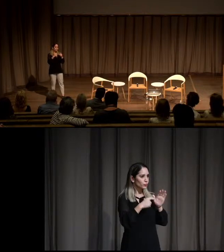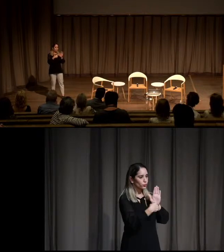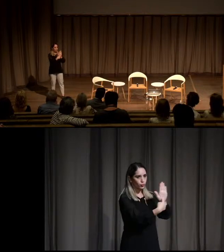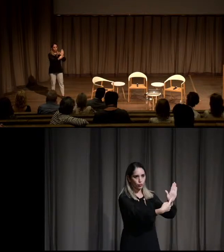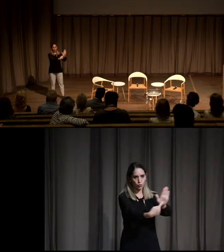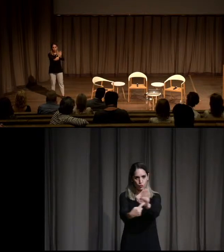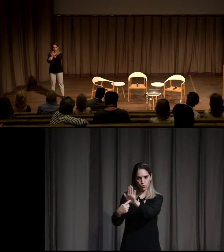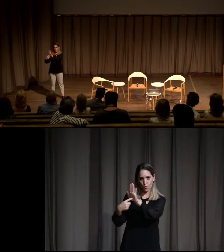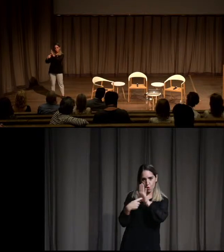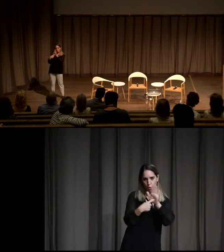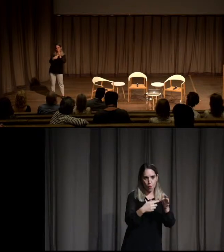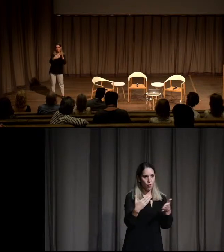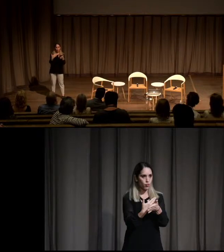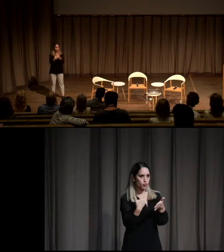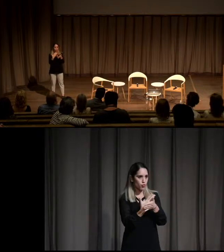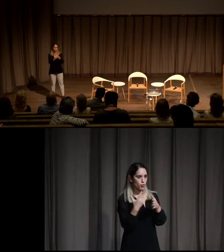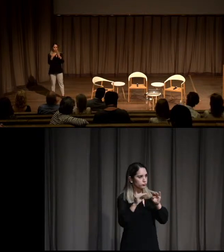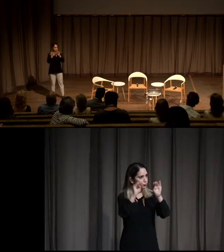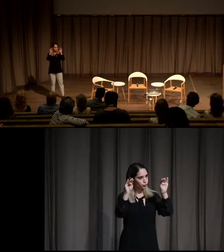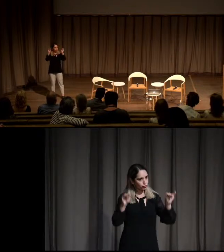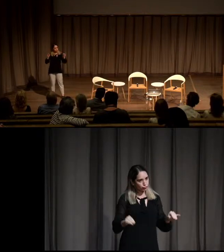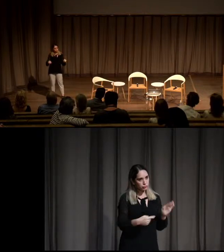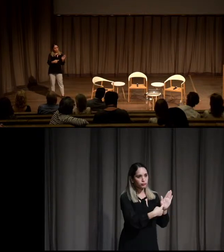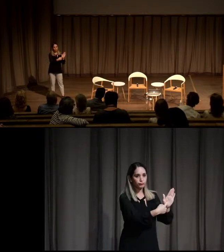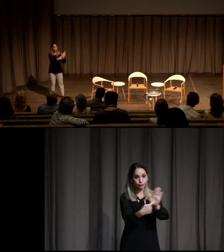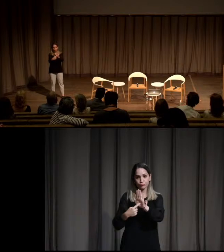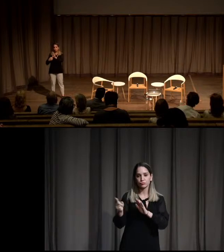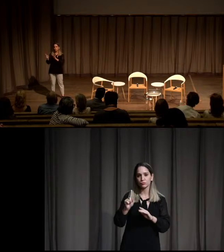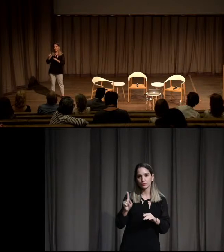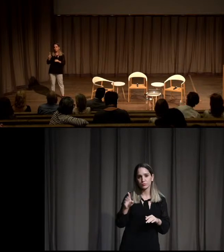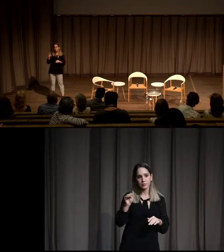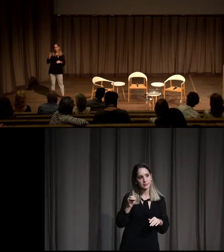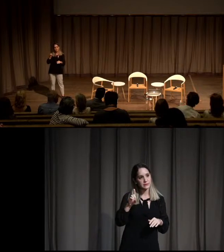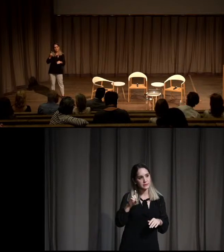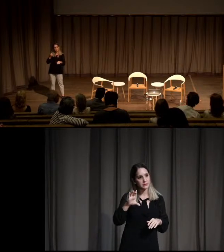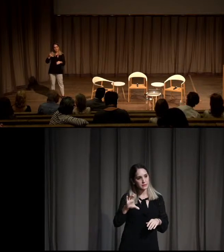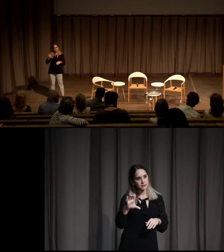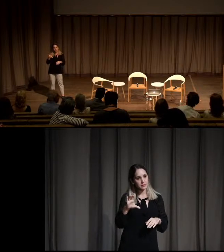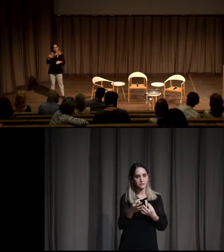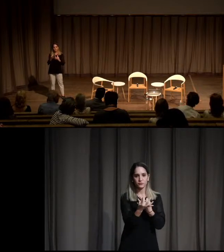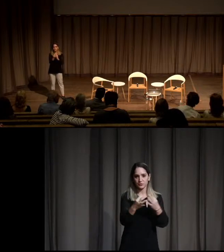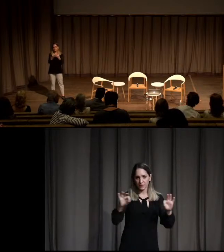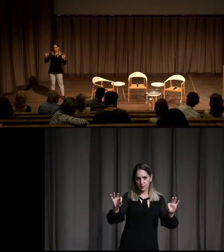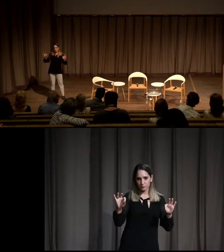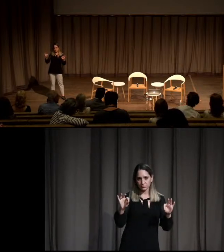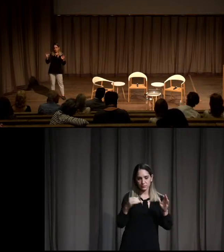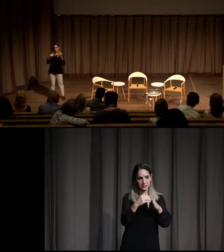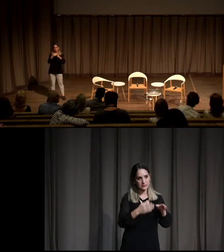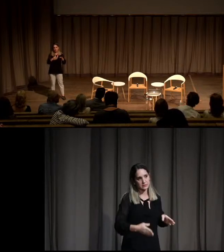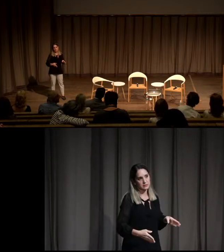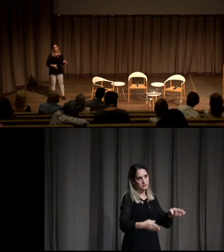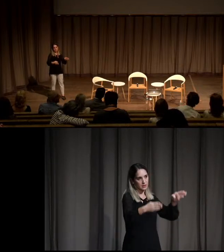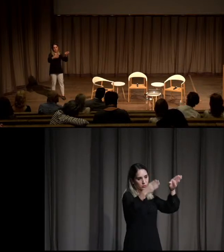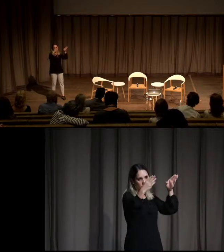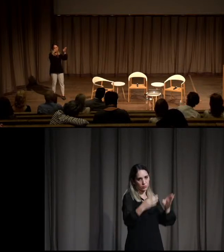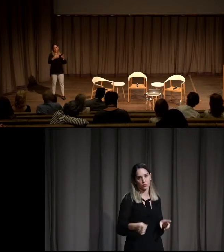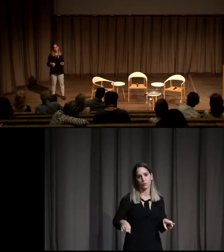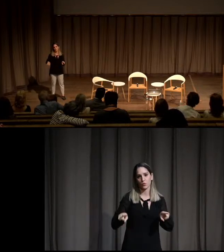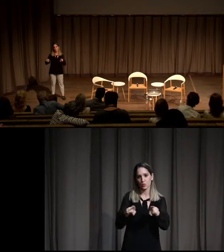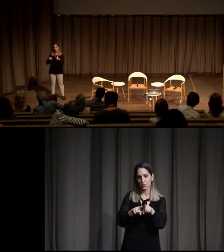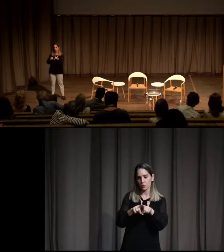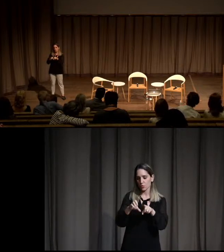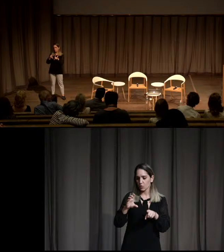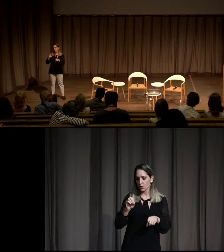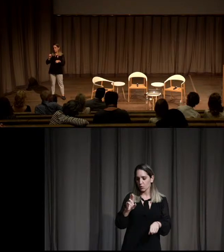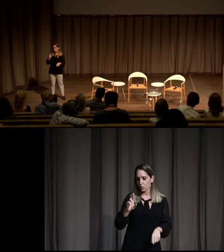of the Kislak collection of the Miami-Dade College Freedom Tower and the curator of the Chapel La Merced at Corpus Christi Church